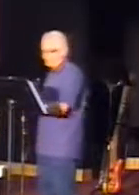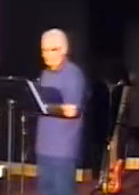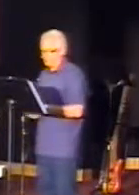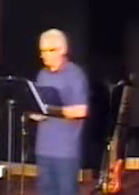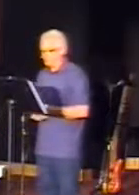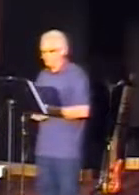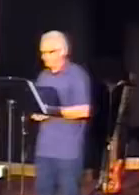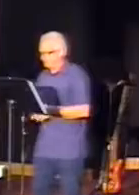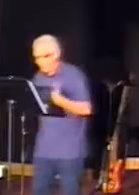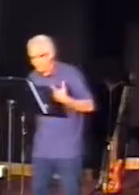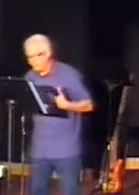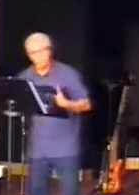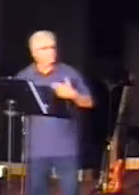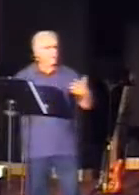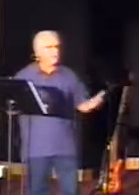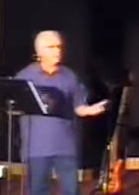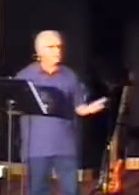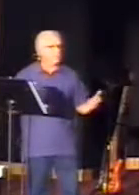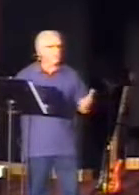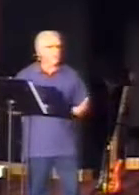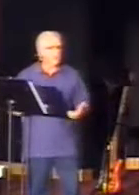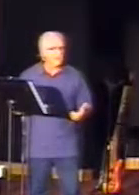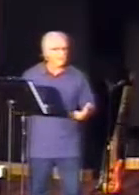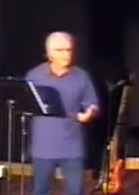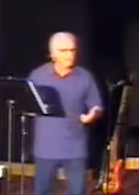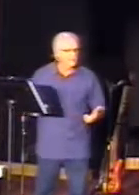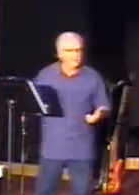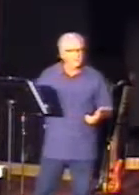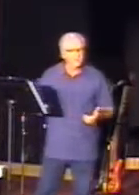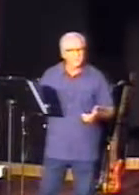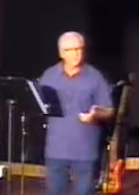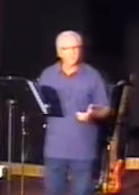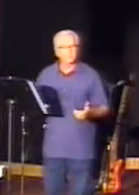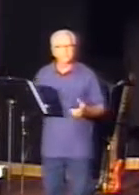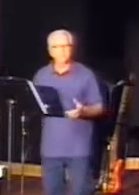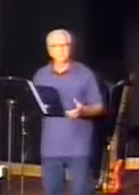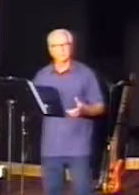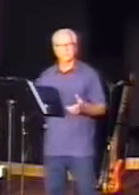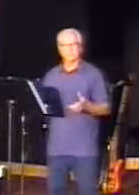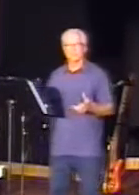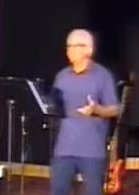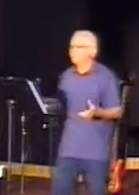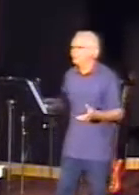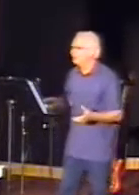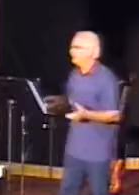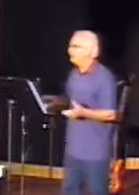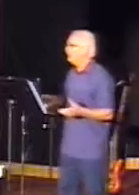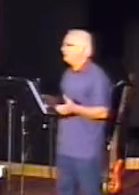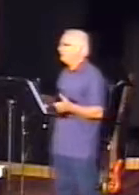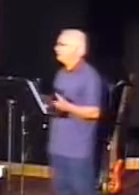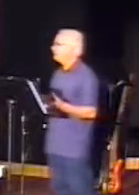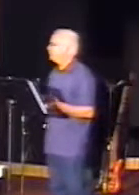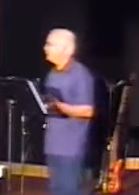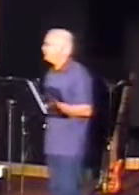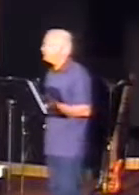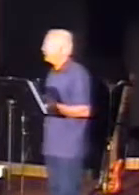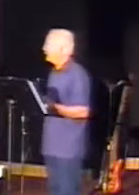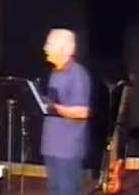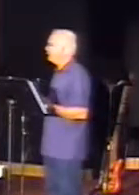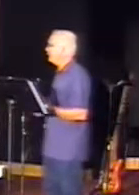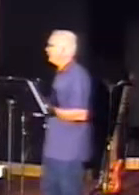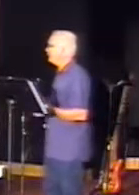my rights. It's my feelings, my pleasures. I, me, my. And most of you haven't been around long enough to know, remember George